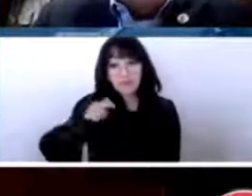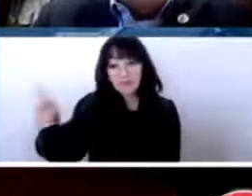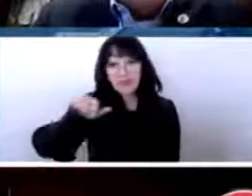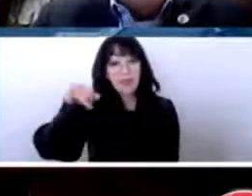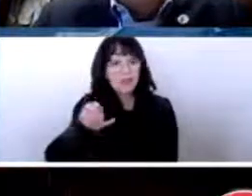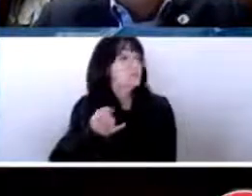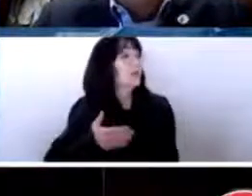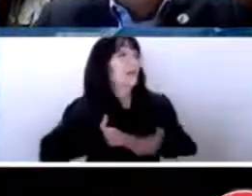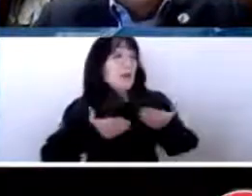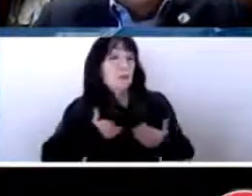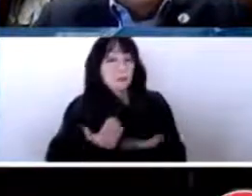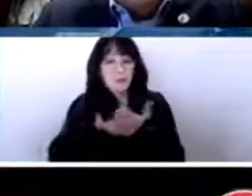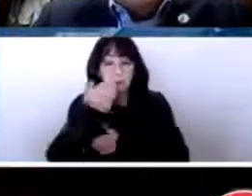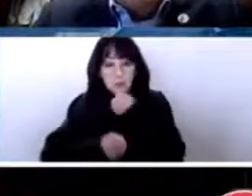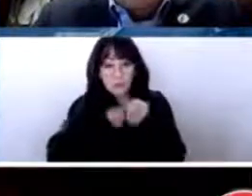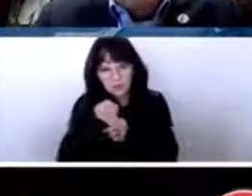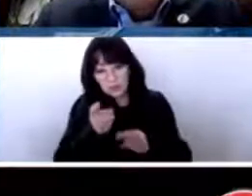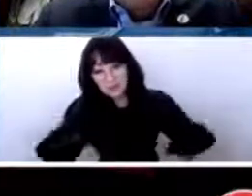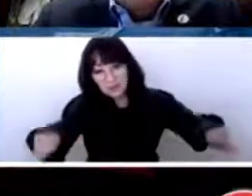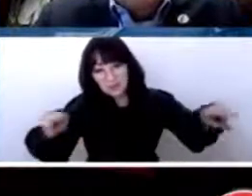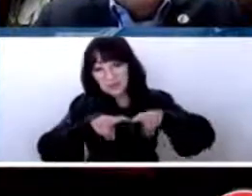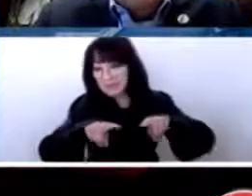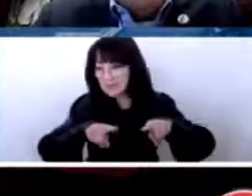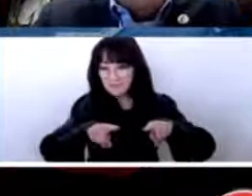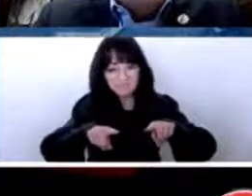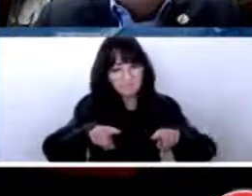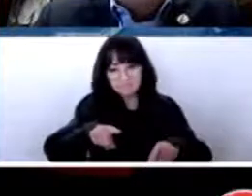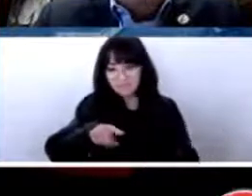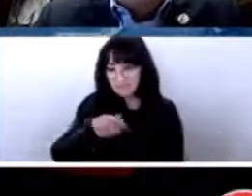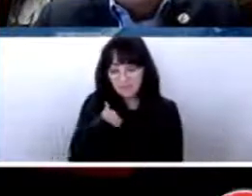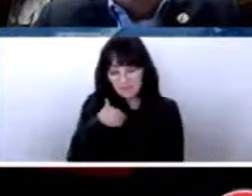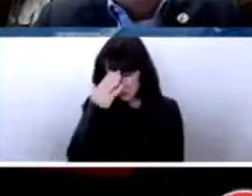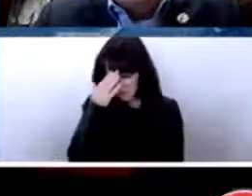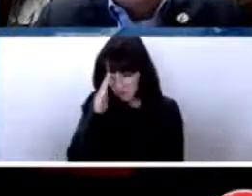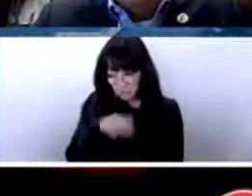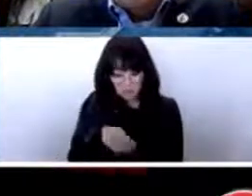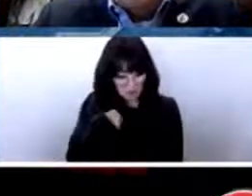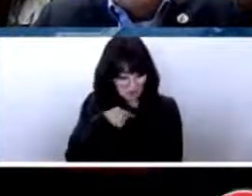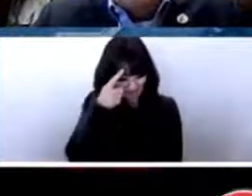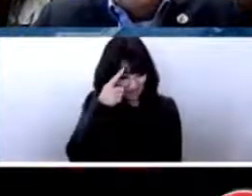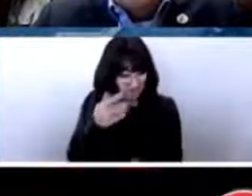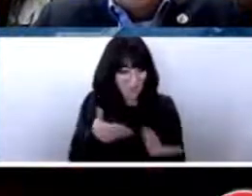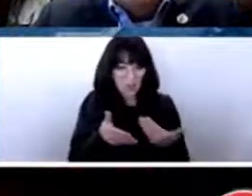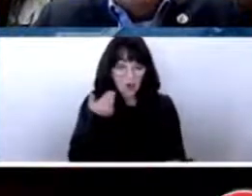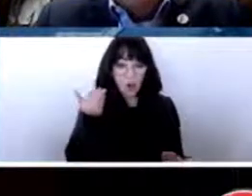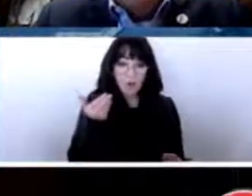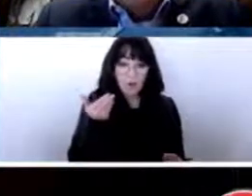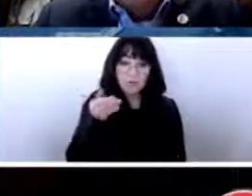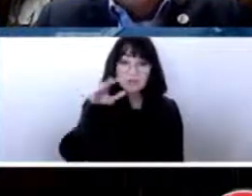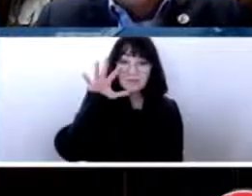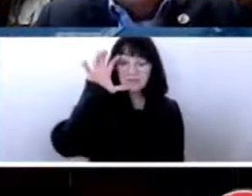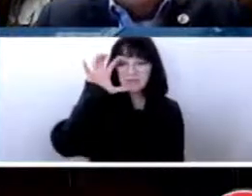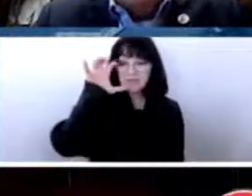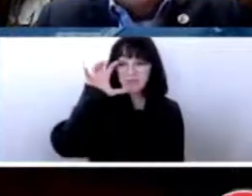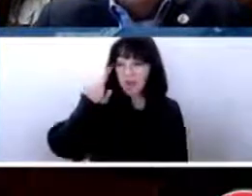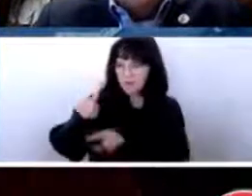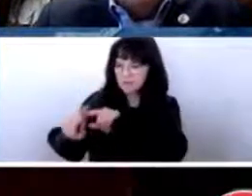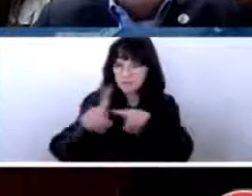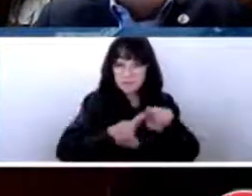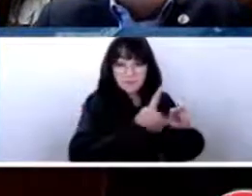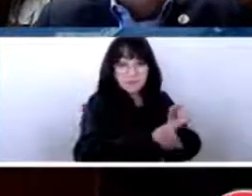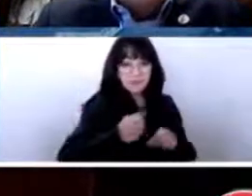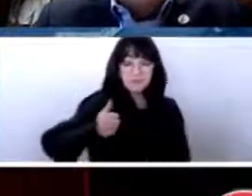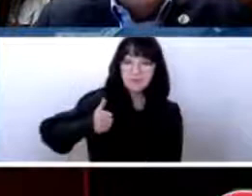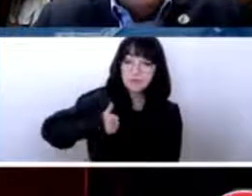everybody. I don't think there's a Guard member that we've utilized, and it's been probably up to close to 500 right now over the course of the last 20 months,